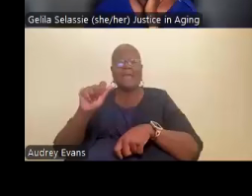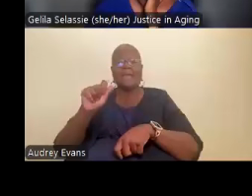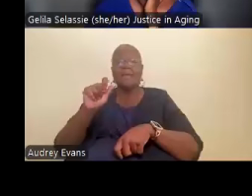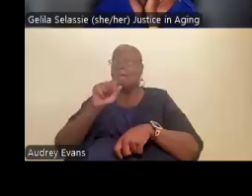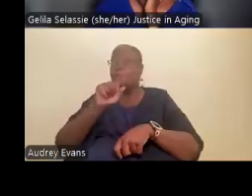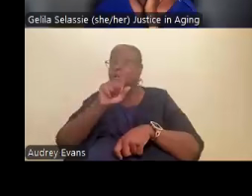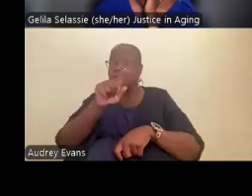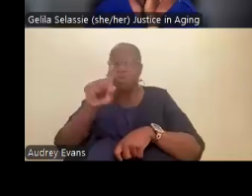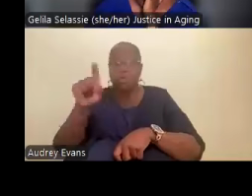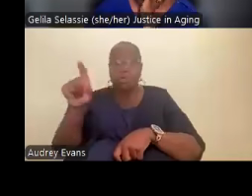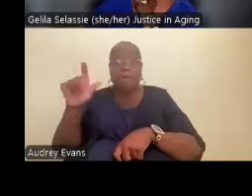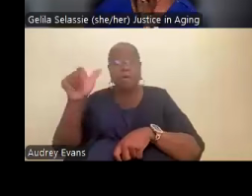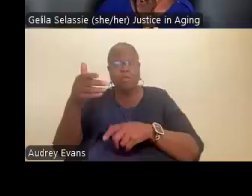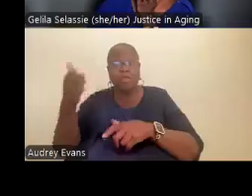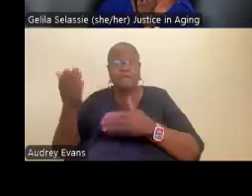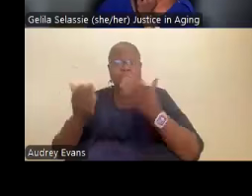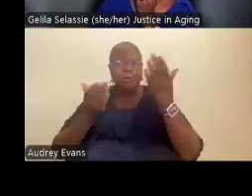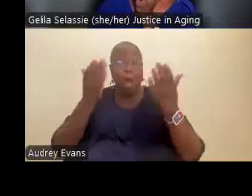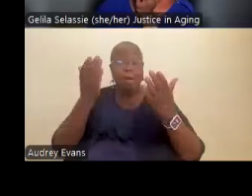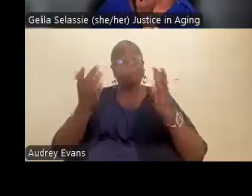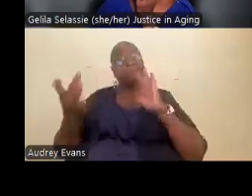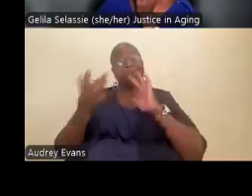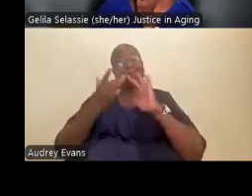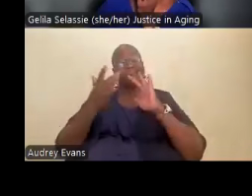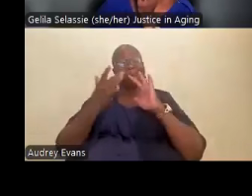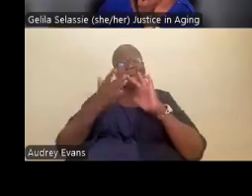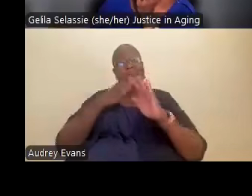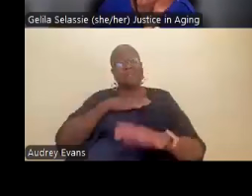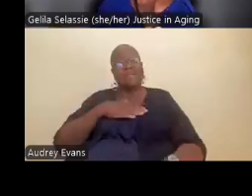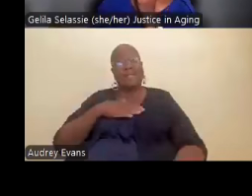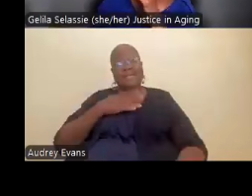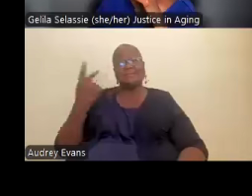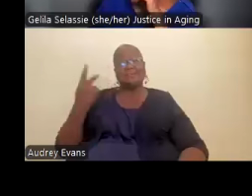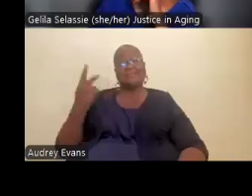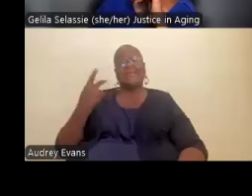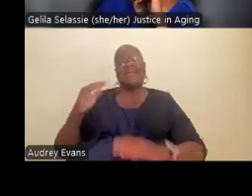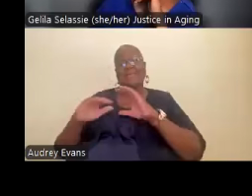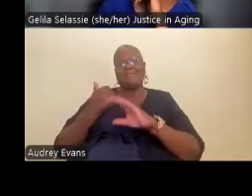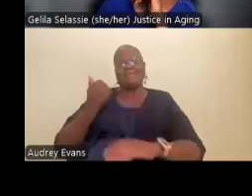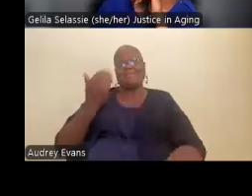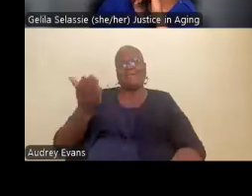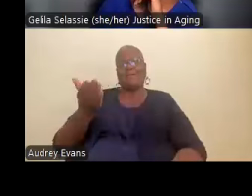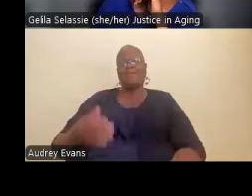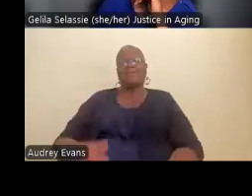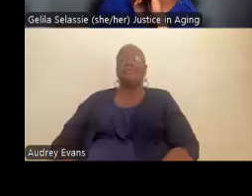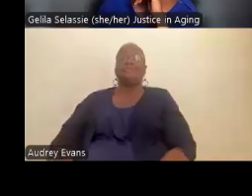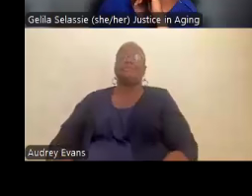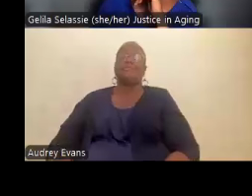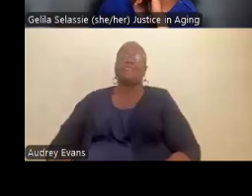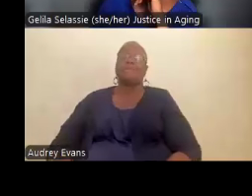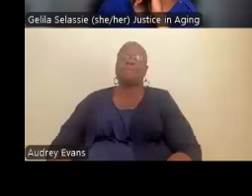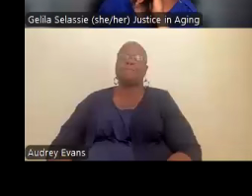have, other things that come up, feel free to reach out to us at our emails below.